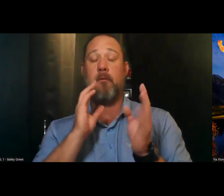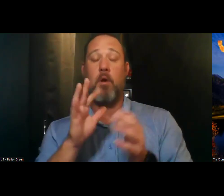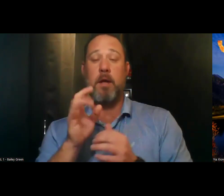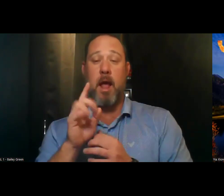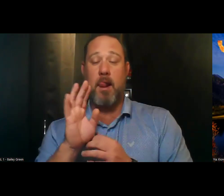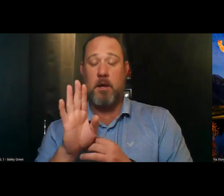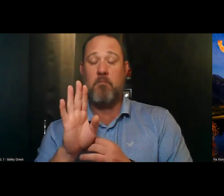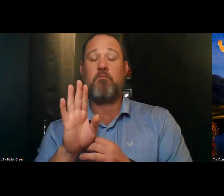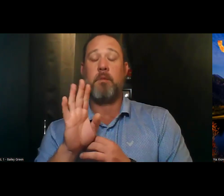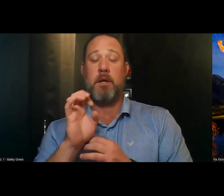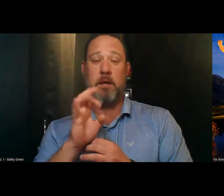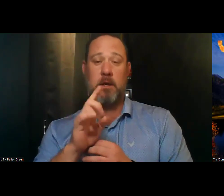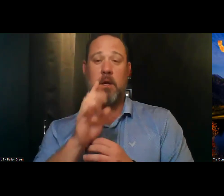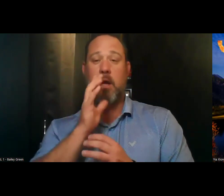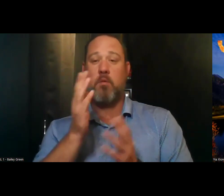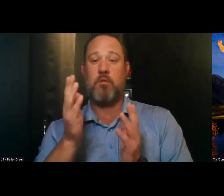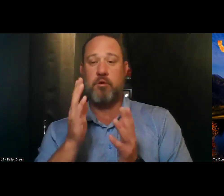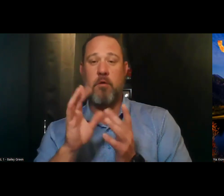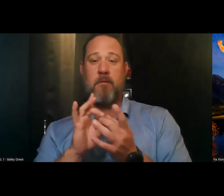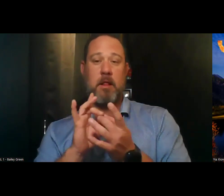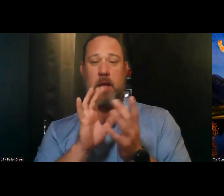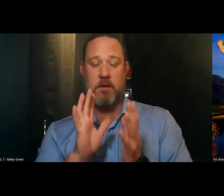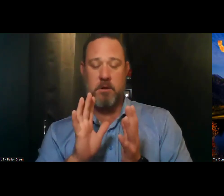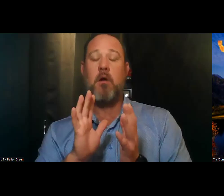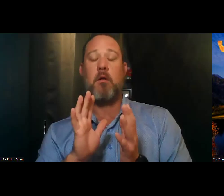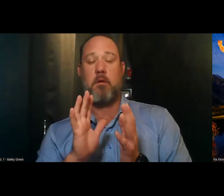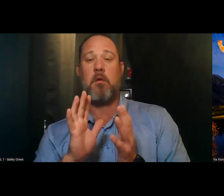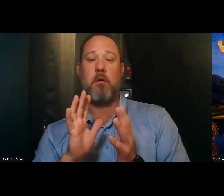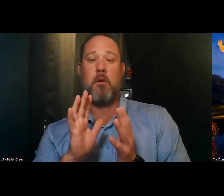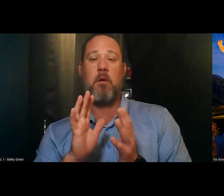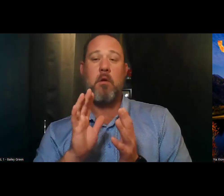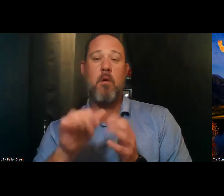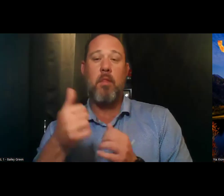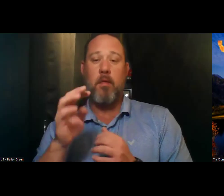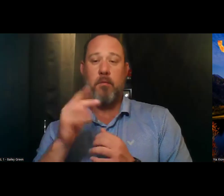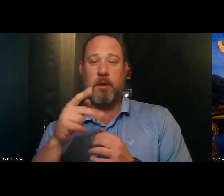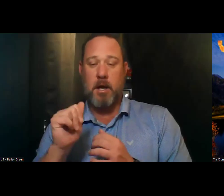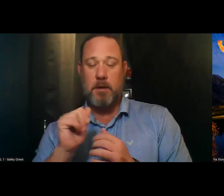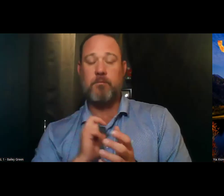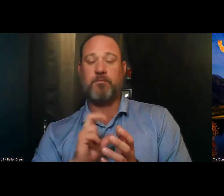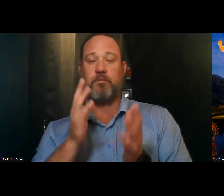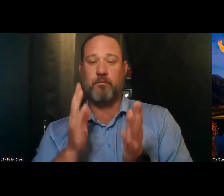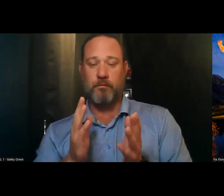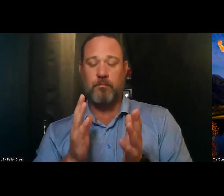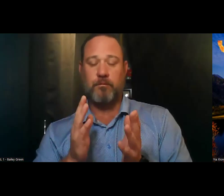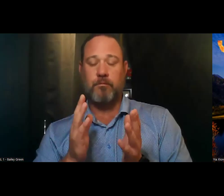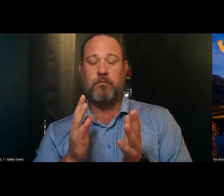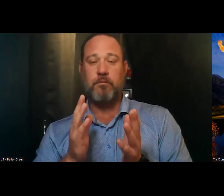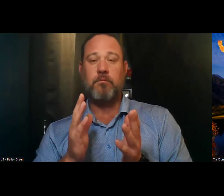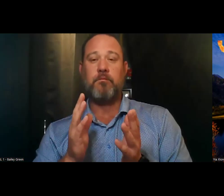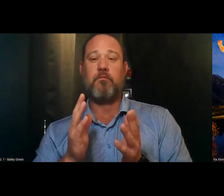where ECAD will serve as liaisons with the other NPA stakeholder advisory committees,